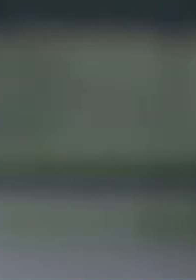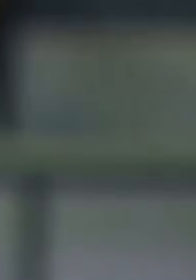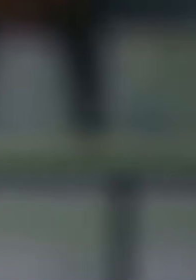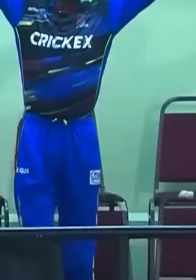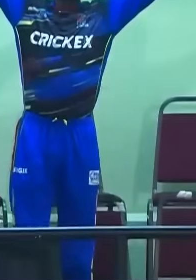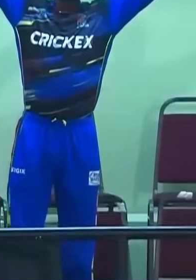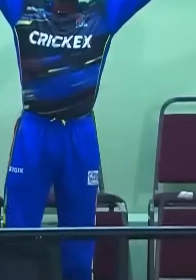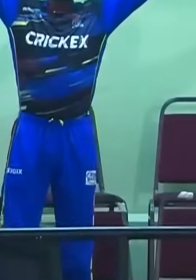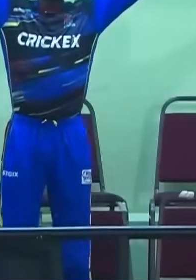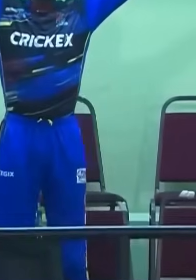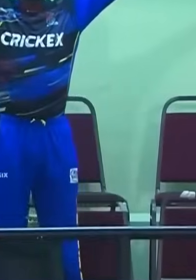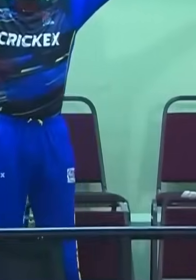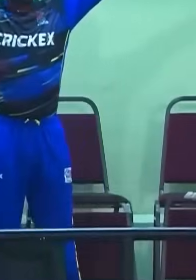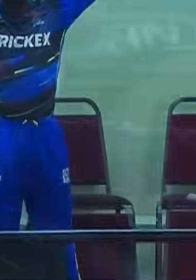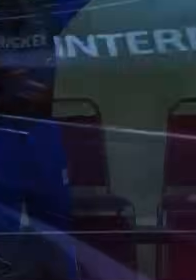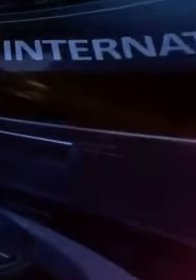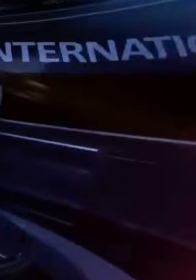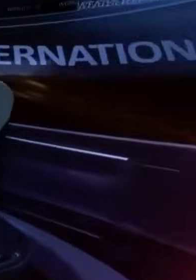ever berth.